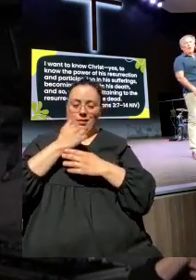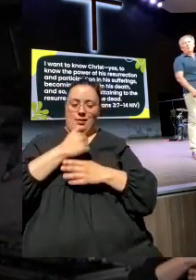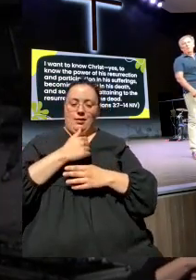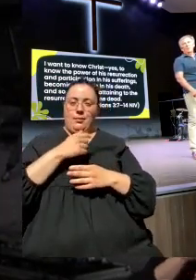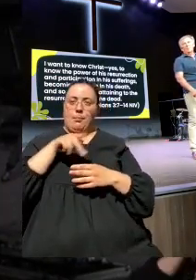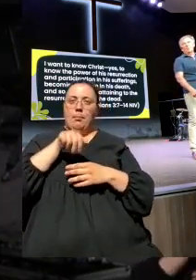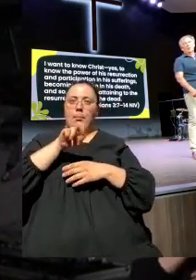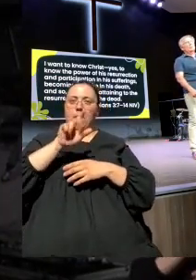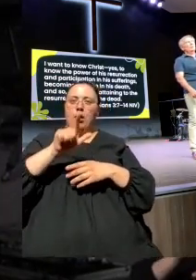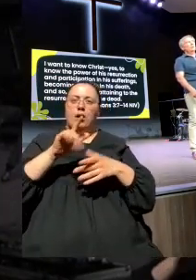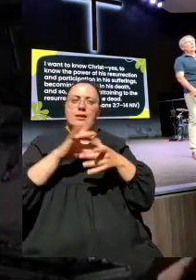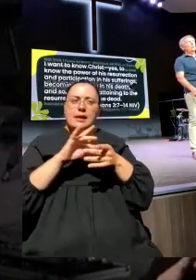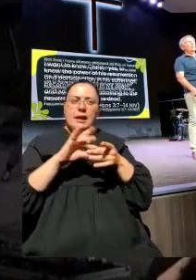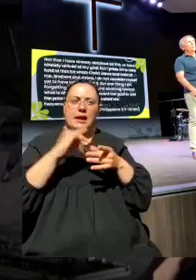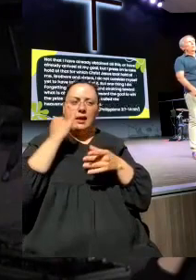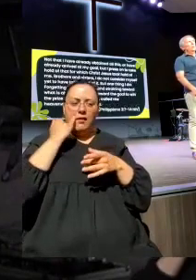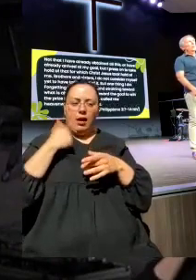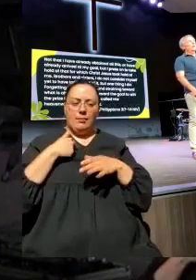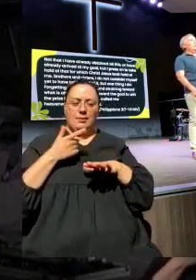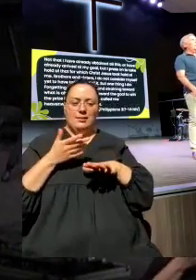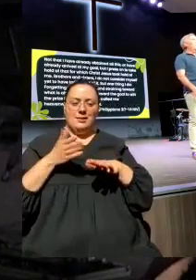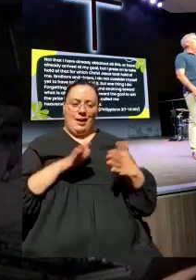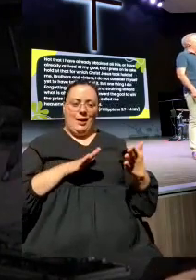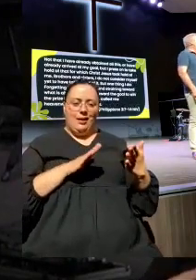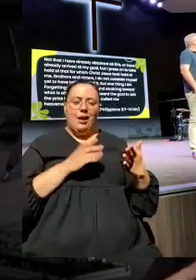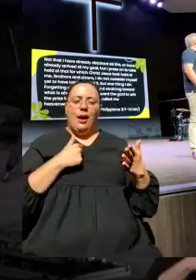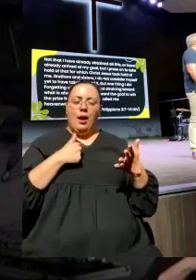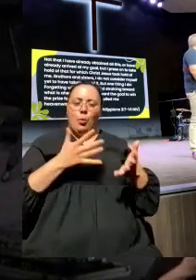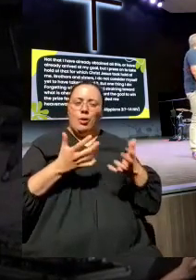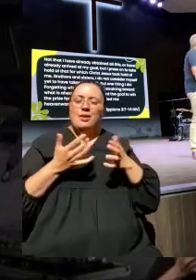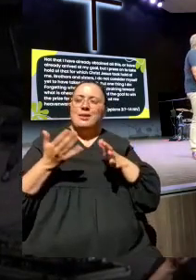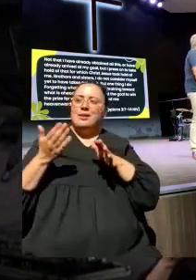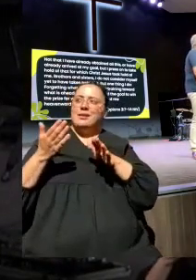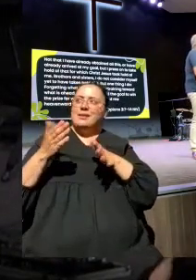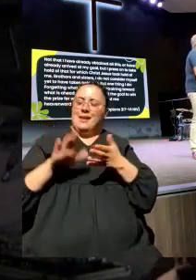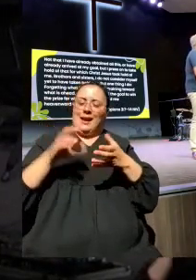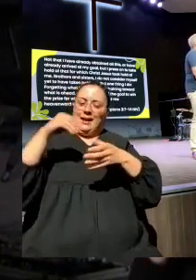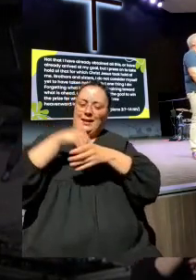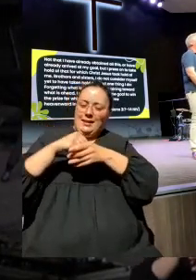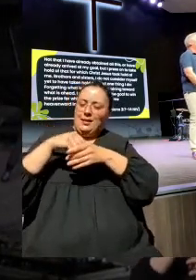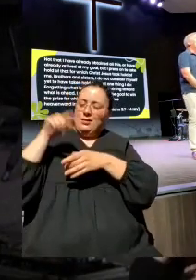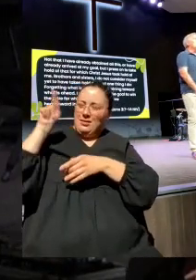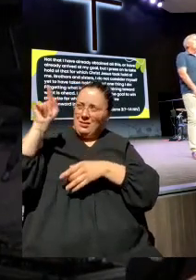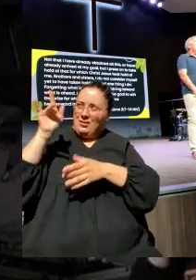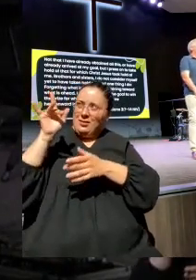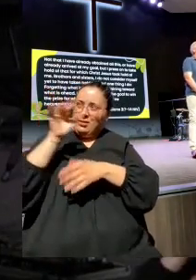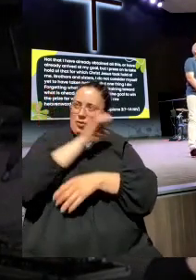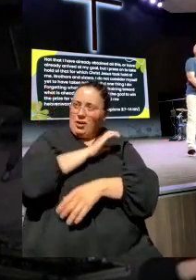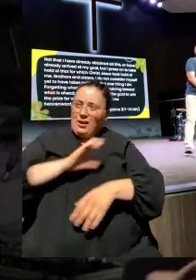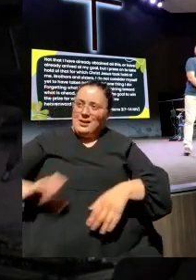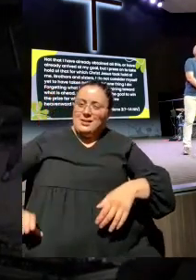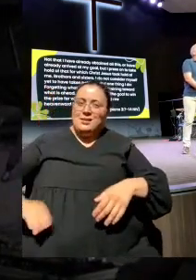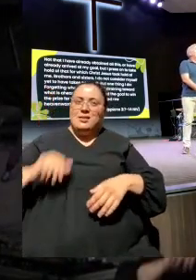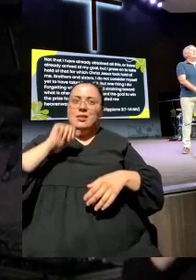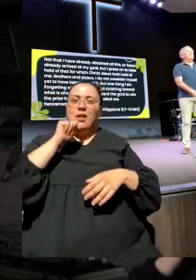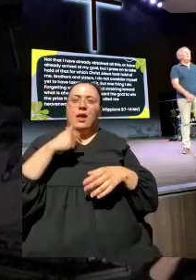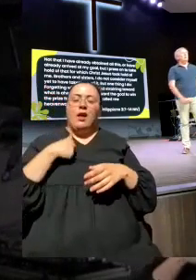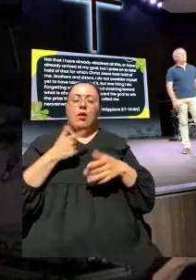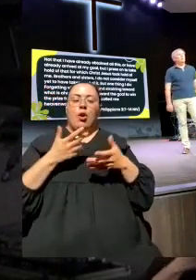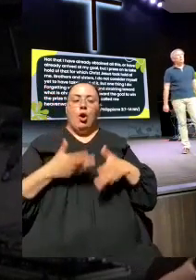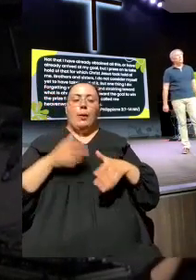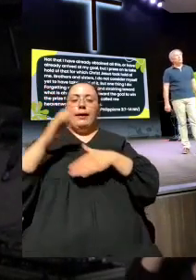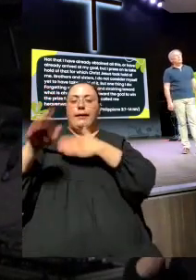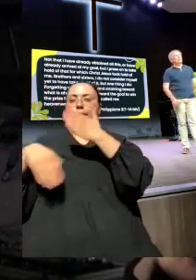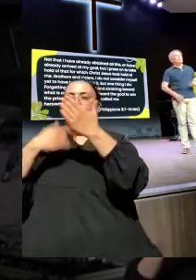want to die well for Christ. Not that I've already obtained all this, right? Or have already arrived at my